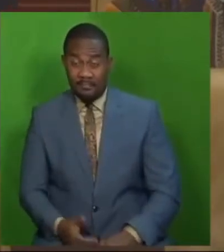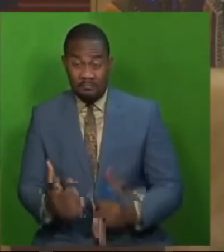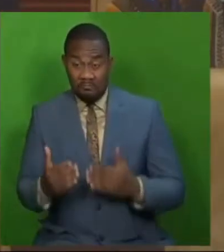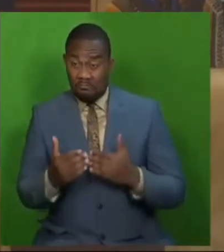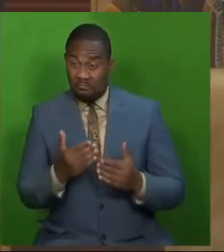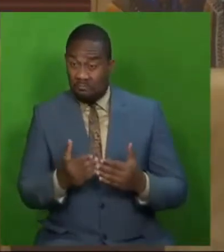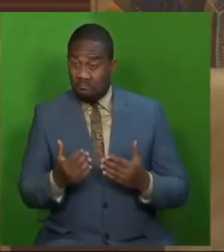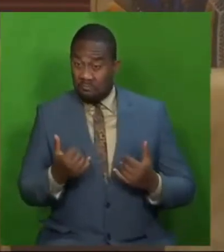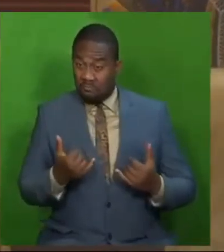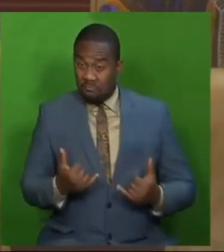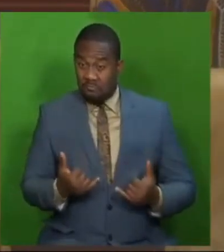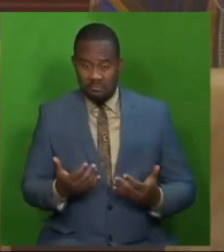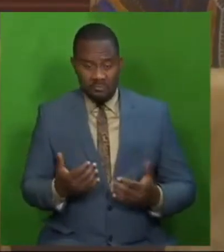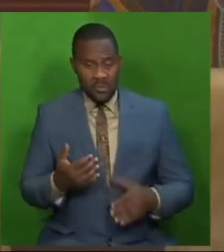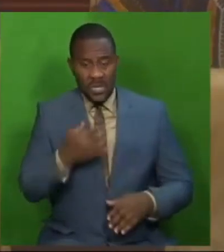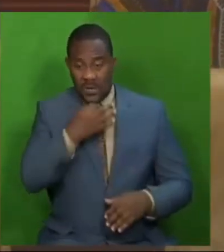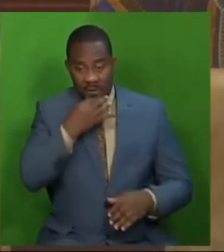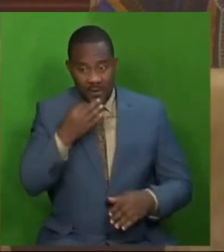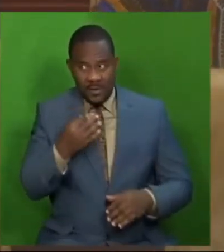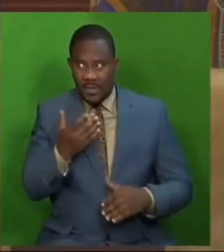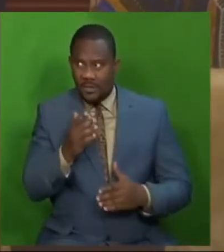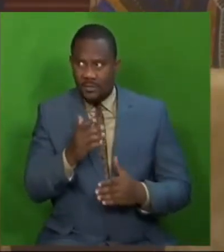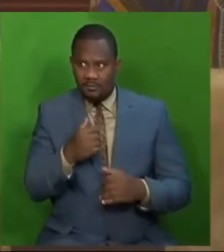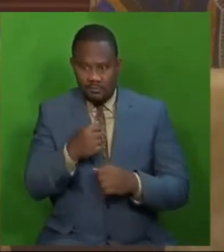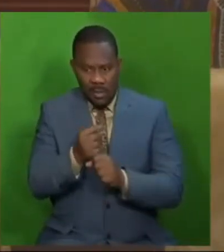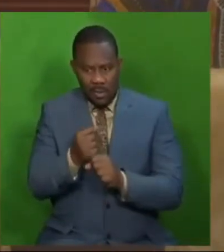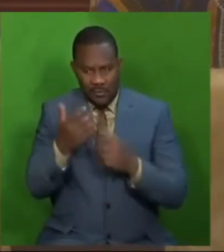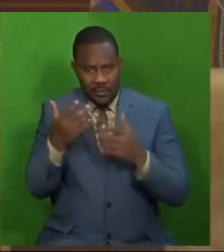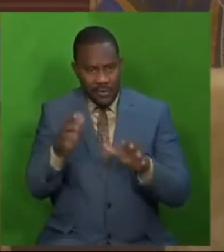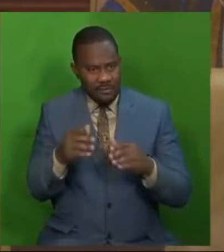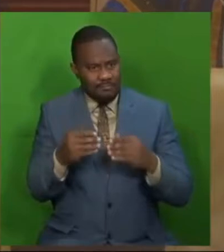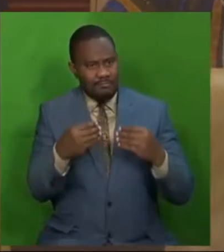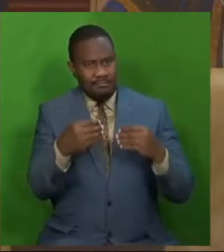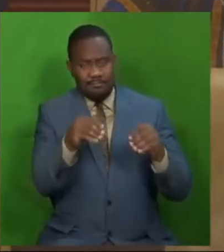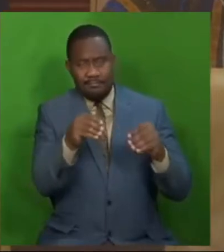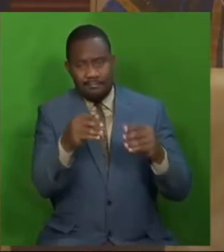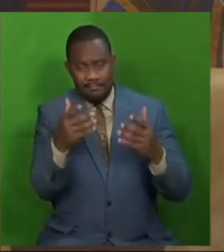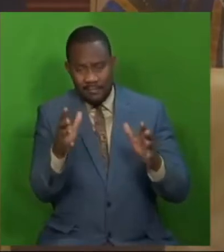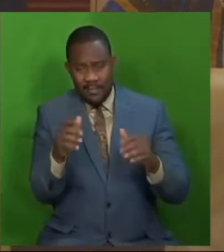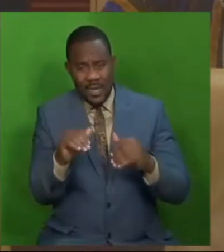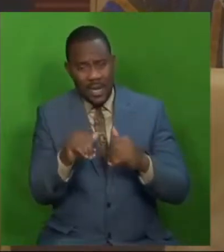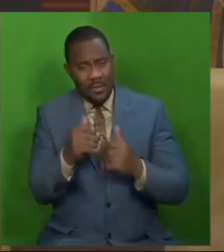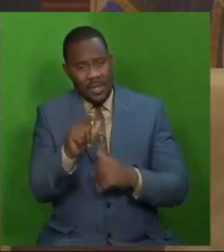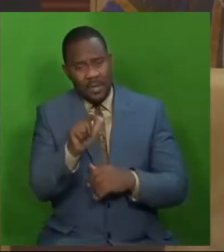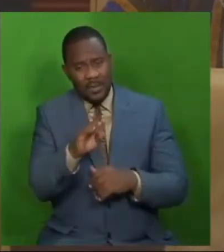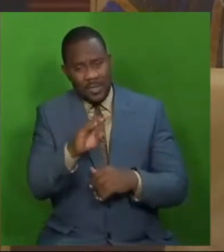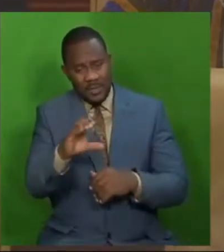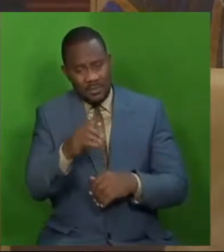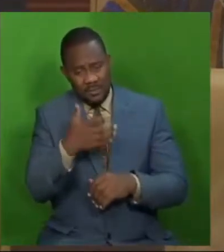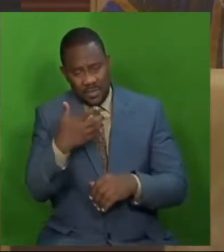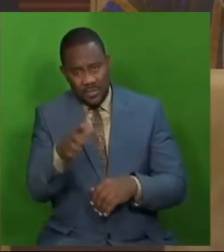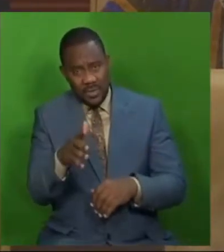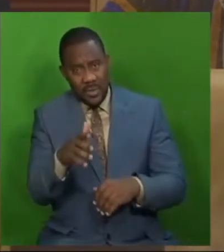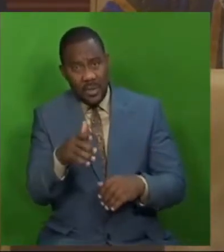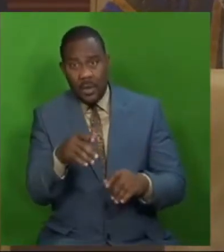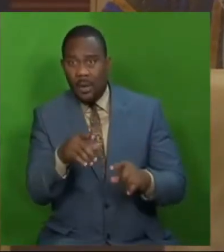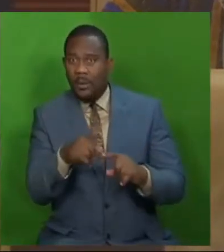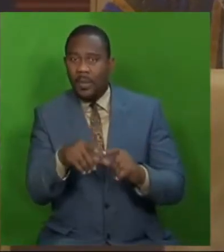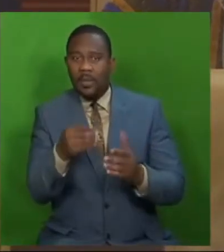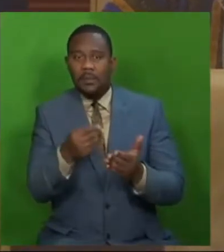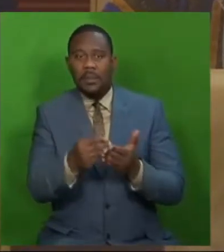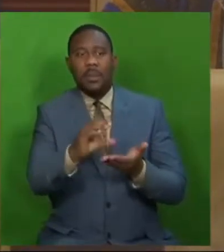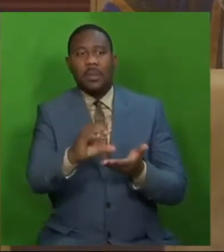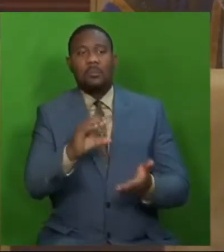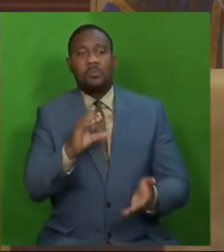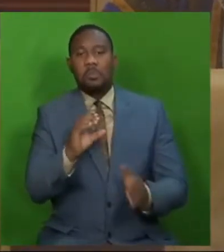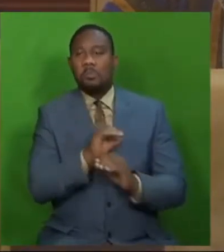the farmers have produced the cocoa, they have sold the cocoa to Cocoa Board through the LBCs, but they are unable to pay them. Oh, this is the